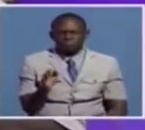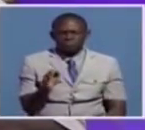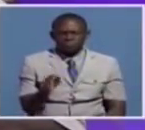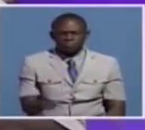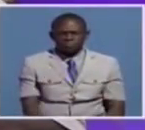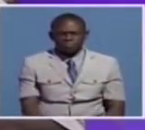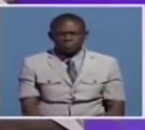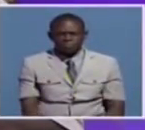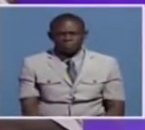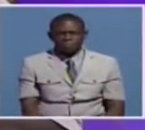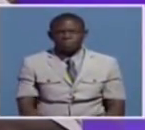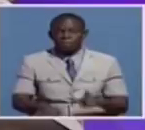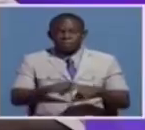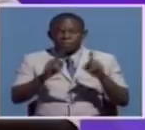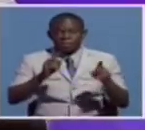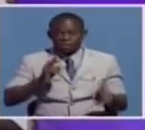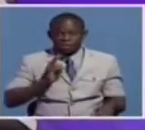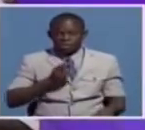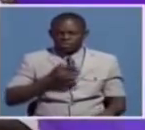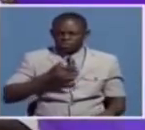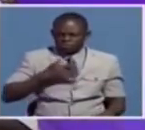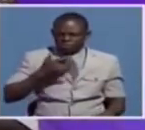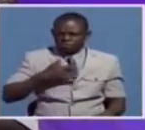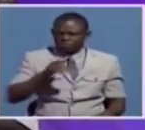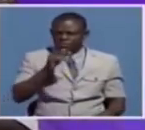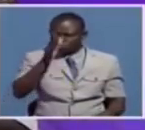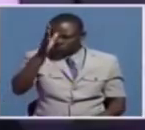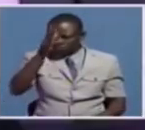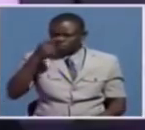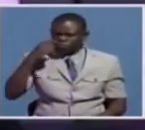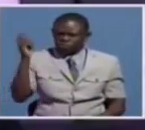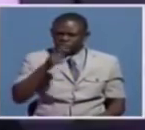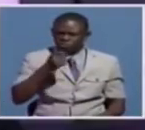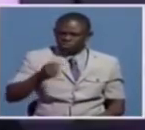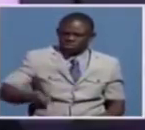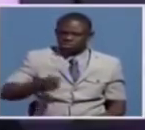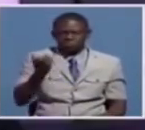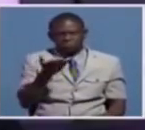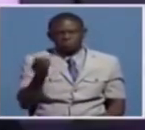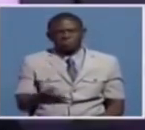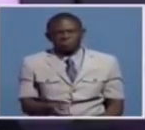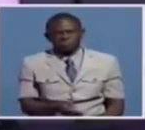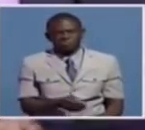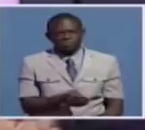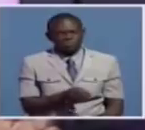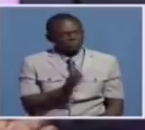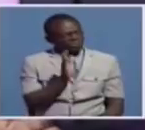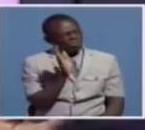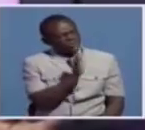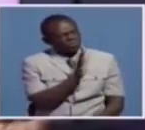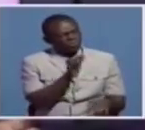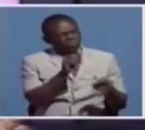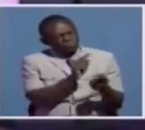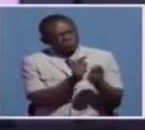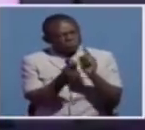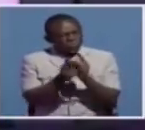was commander-in-chief. How was your interaction on a day-to-day basis? It woke was up good. In the morning, did you have